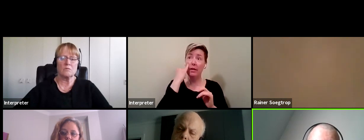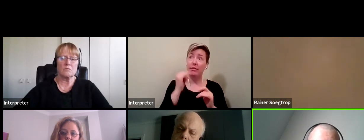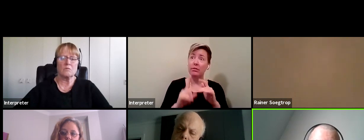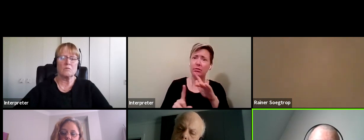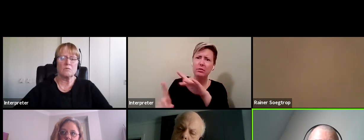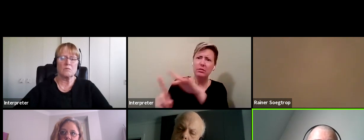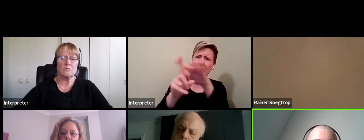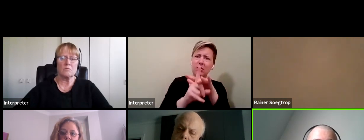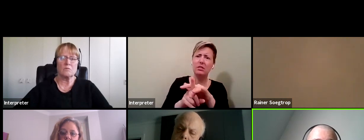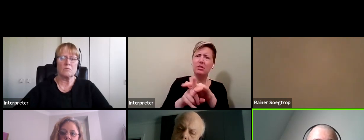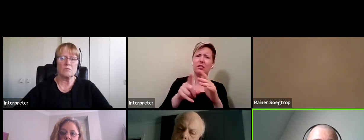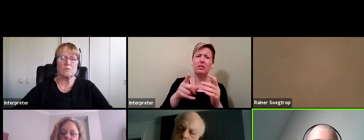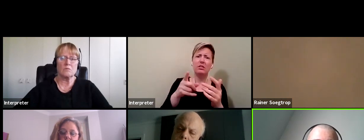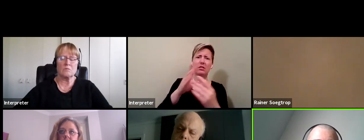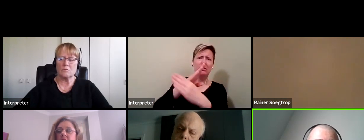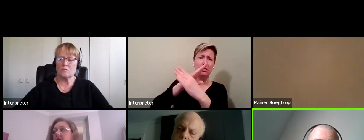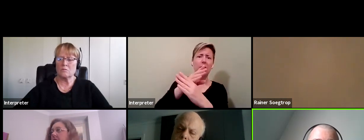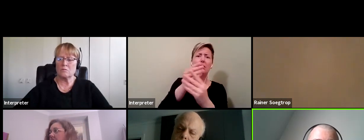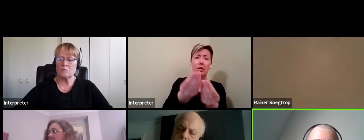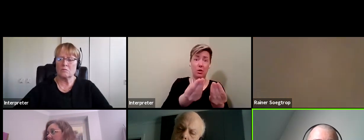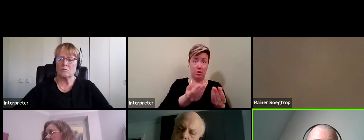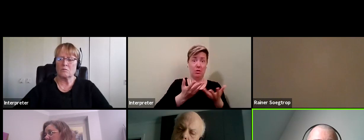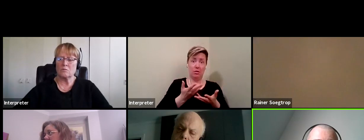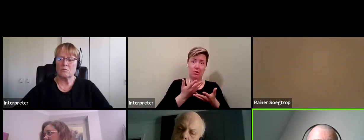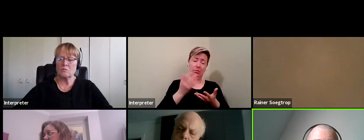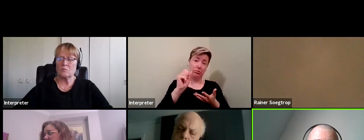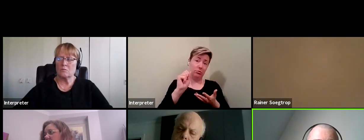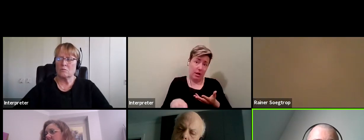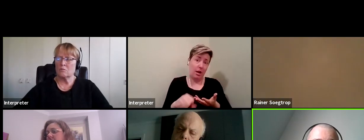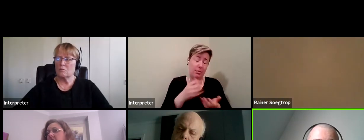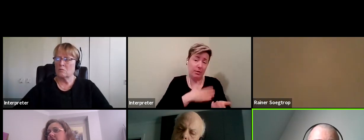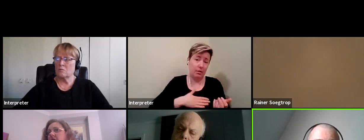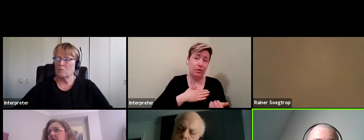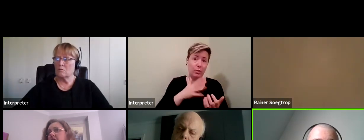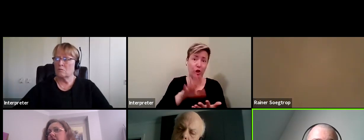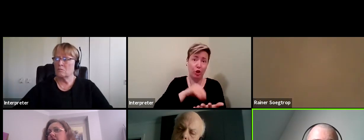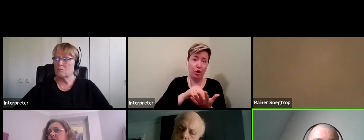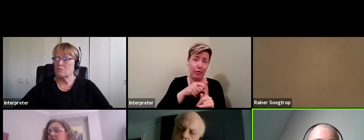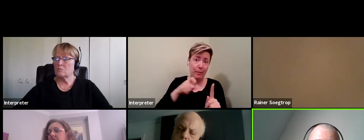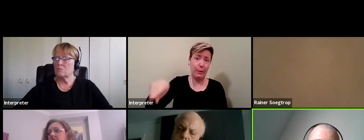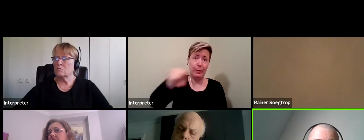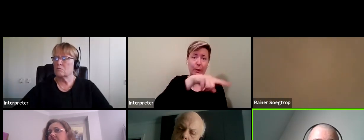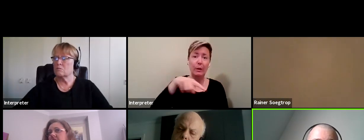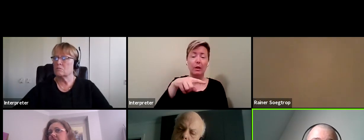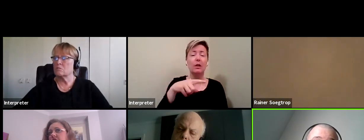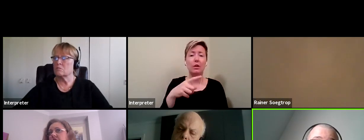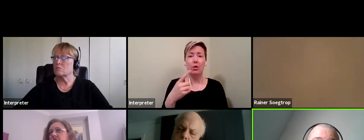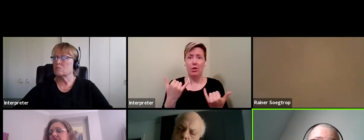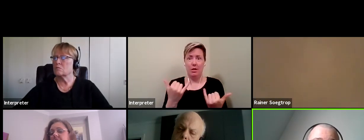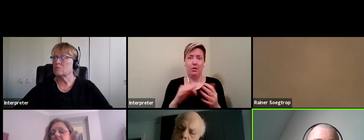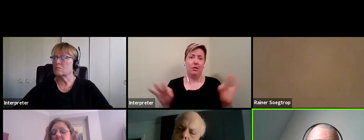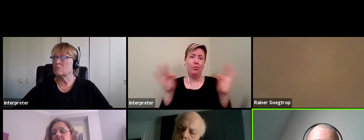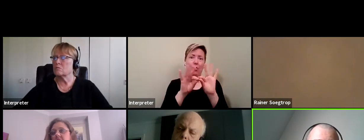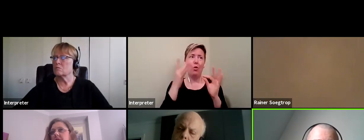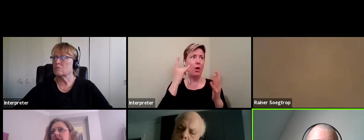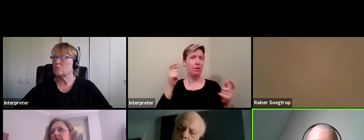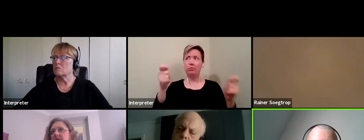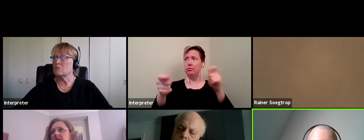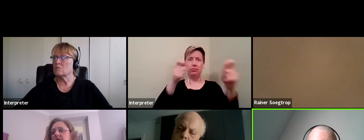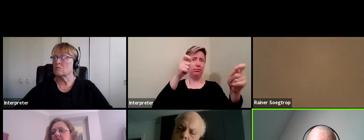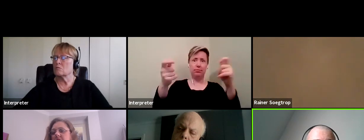or barriers from your calls, and this is ever more important as things are moving and developing so fast. So I wish to thank you in advance for